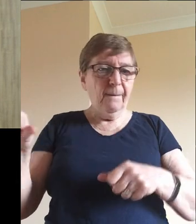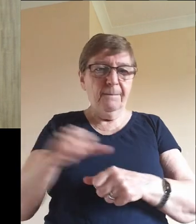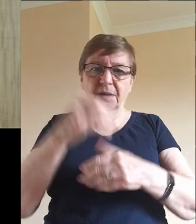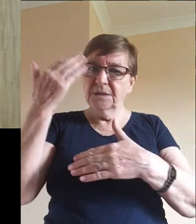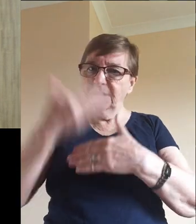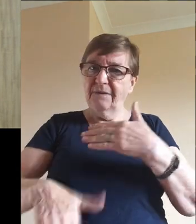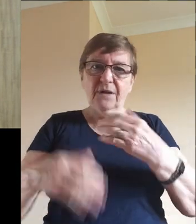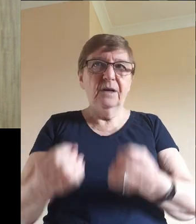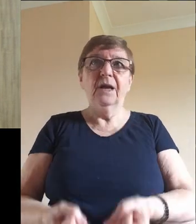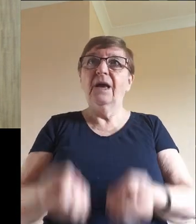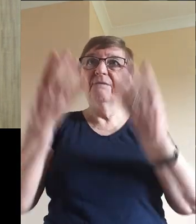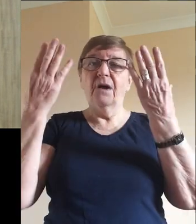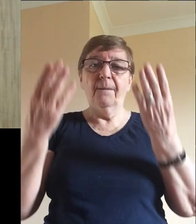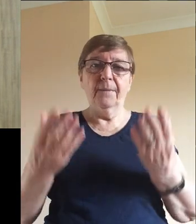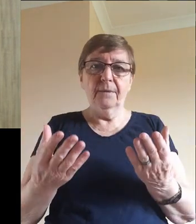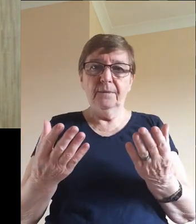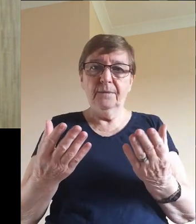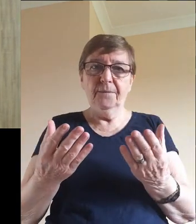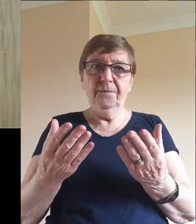neither should we.